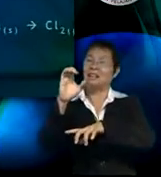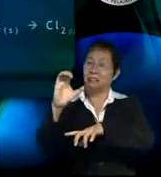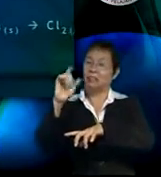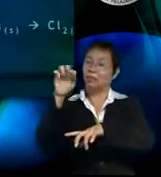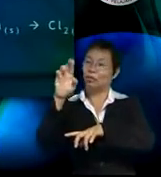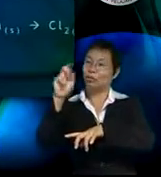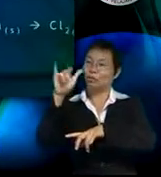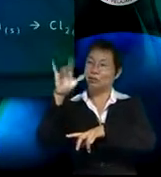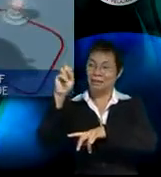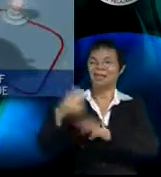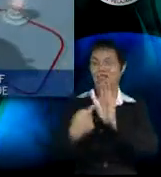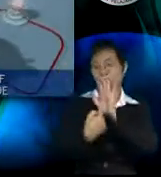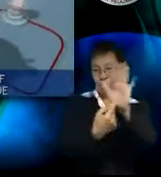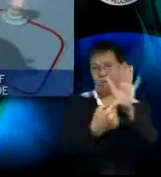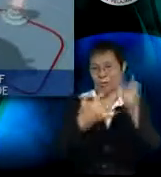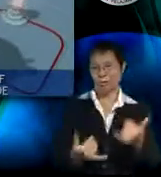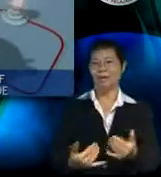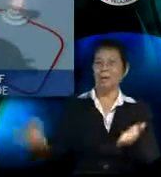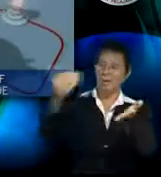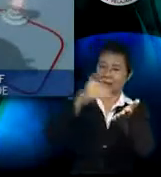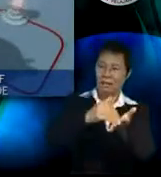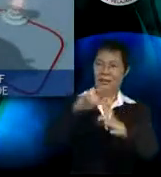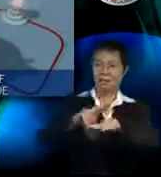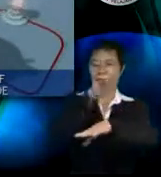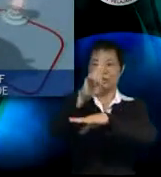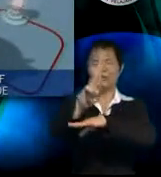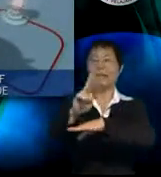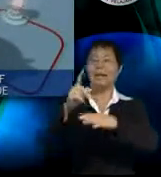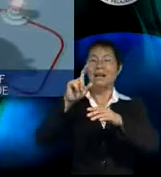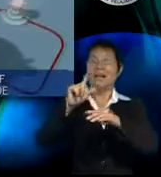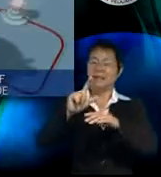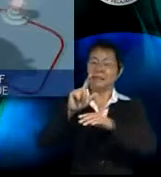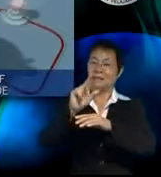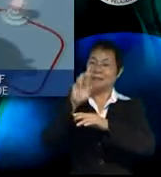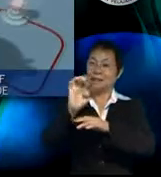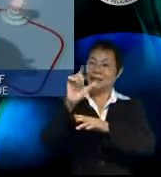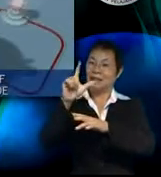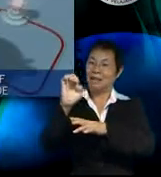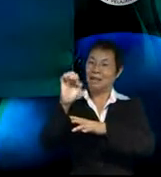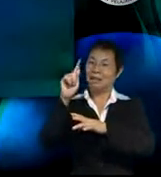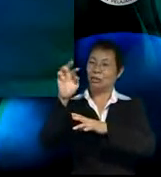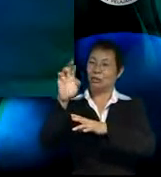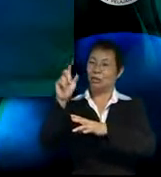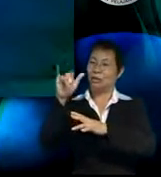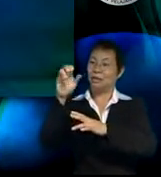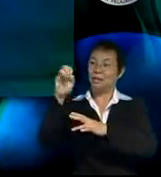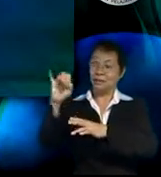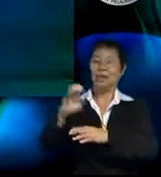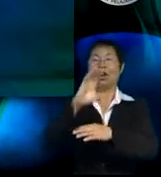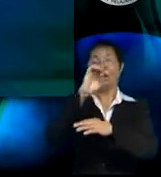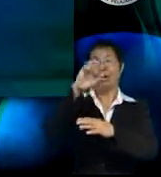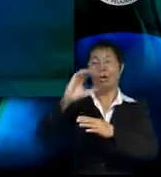half equations. Again, we'll use the electrolysis of copper chloride.